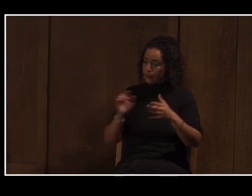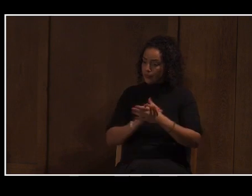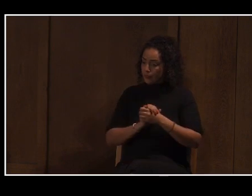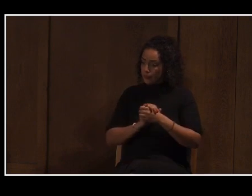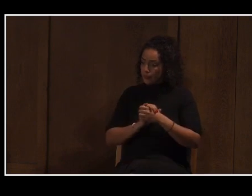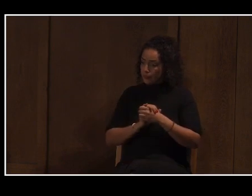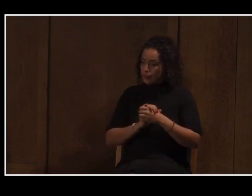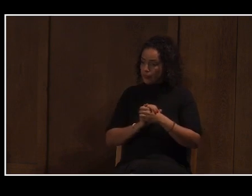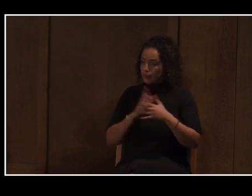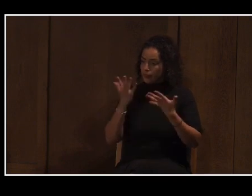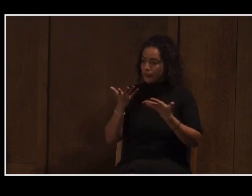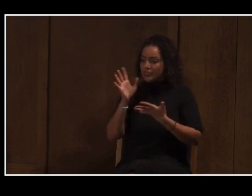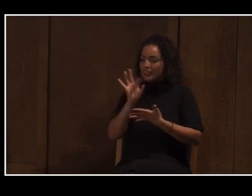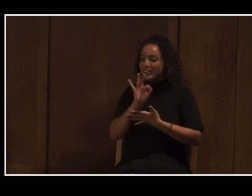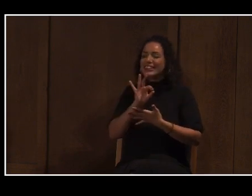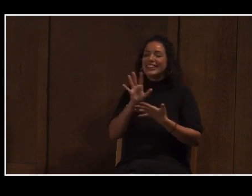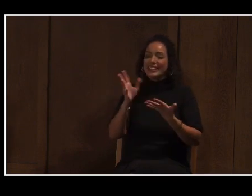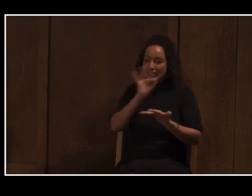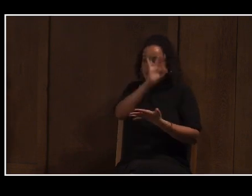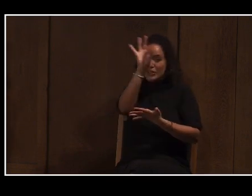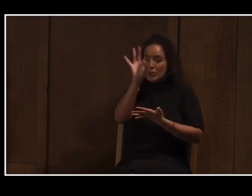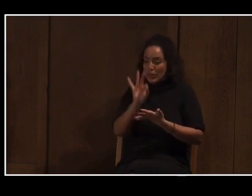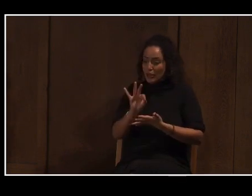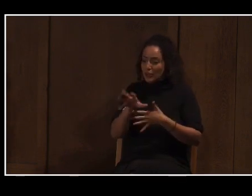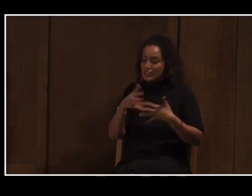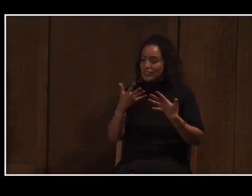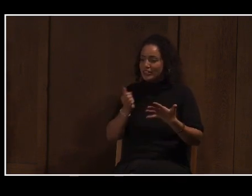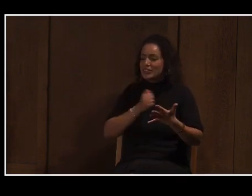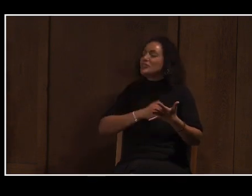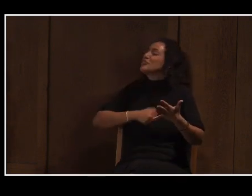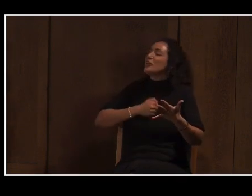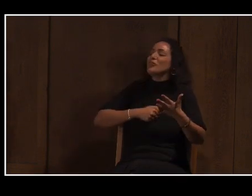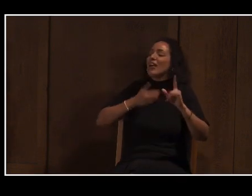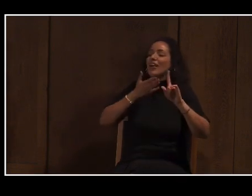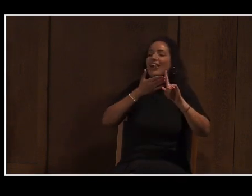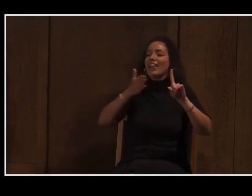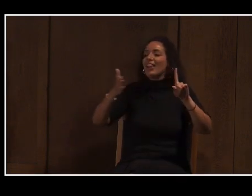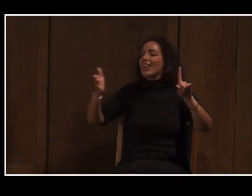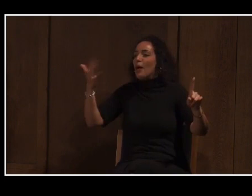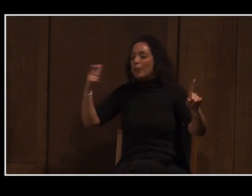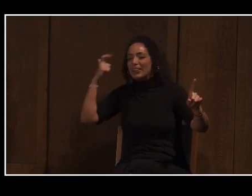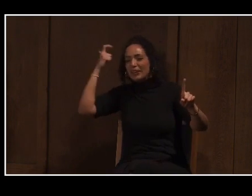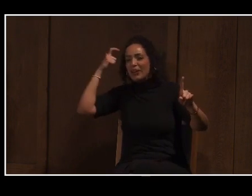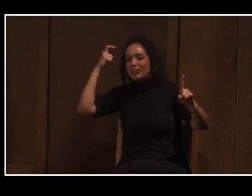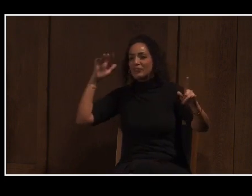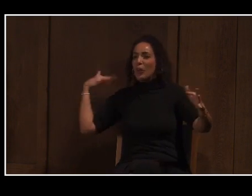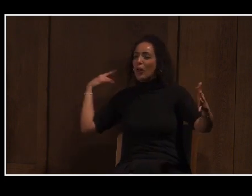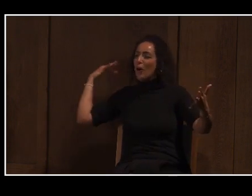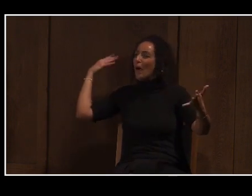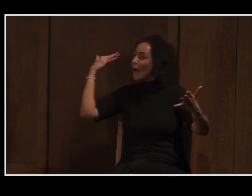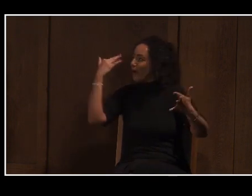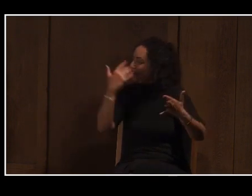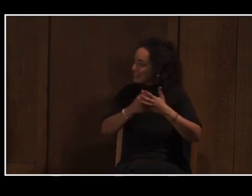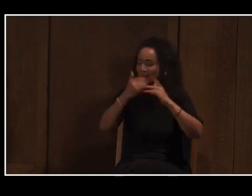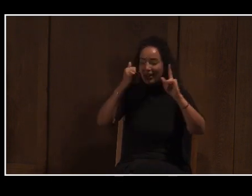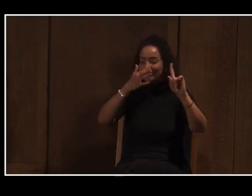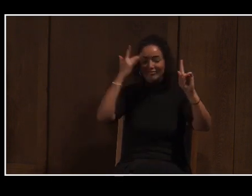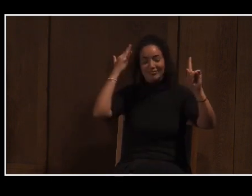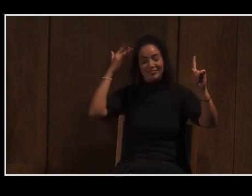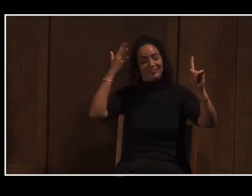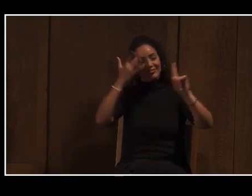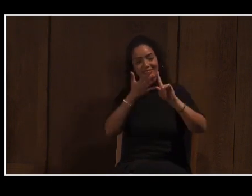so the question is basically, how do we, yeah, because I've been thinking about this for a very long time, okay? But it's like, how do